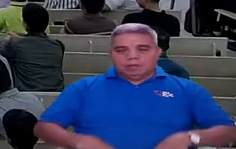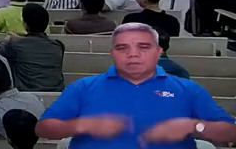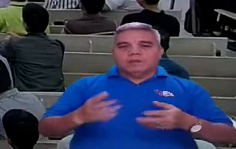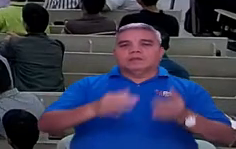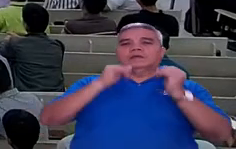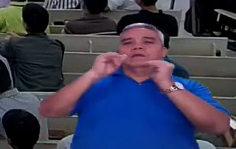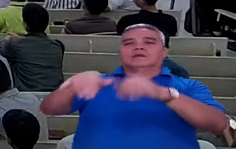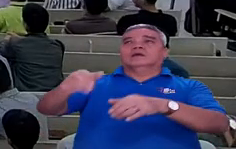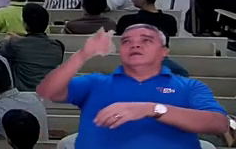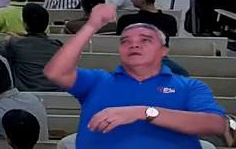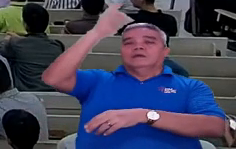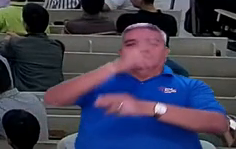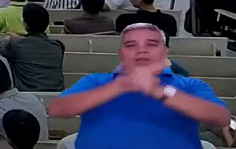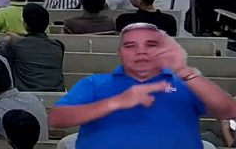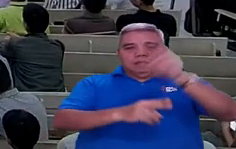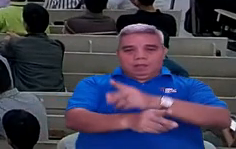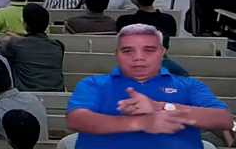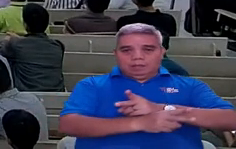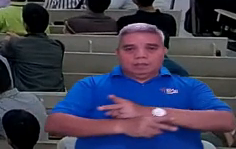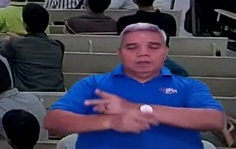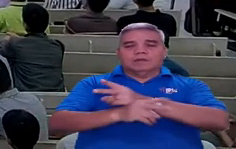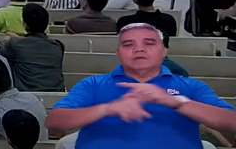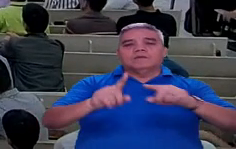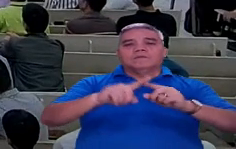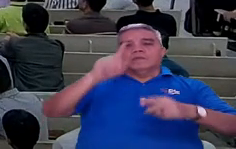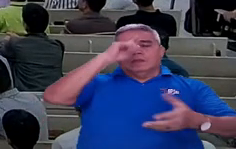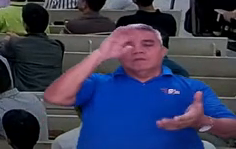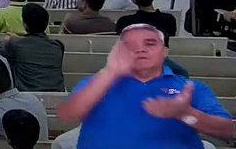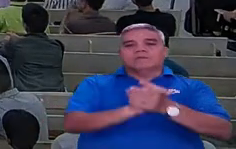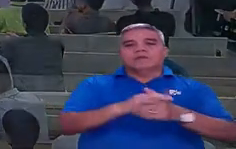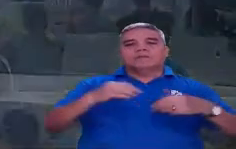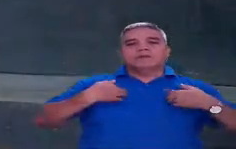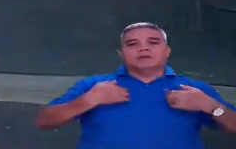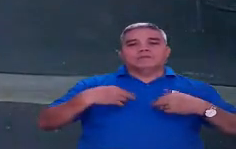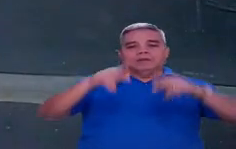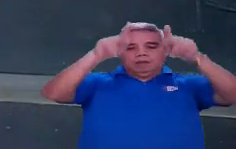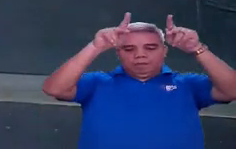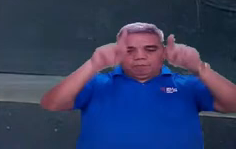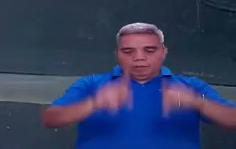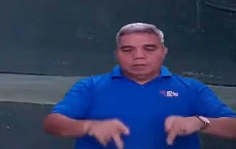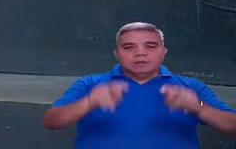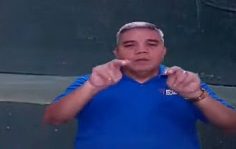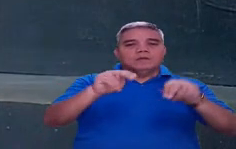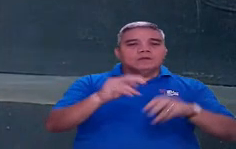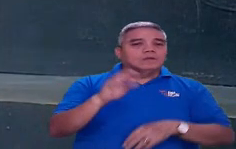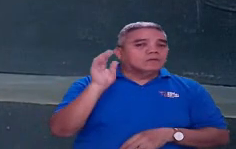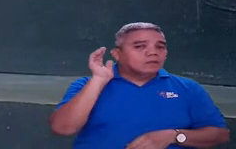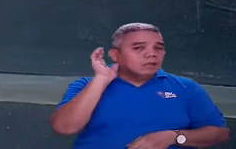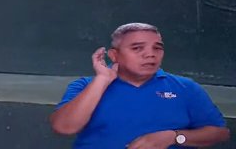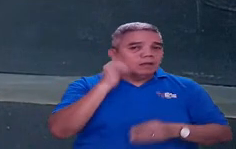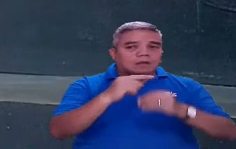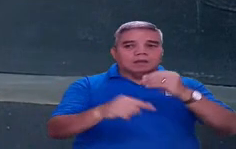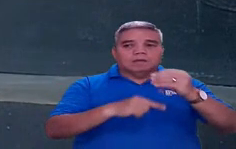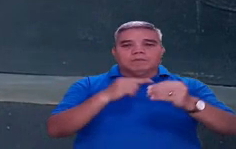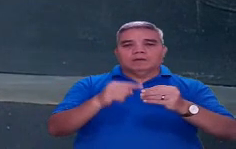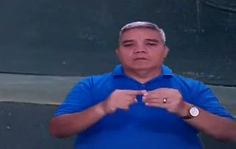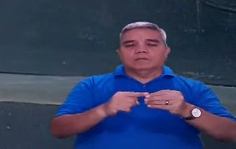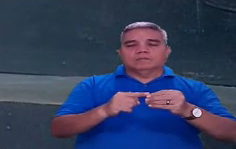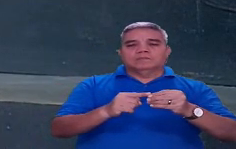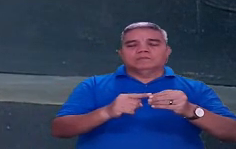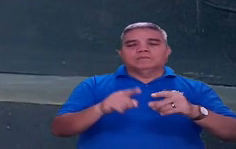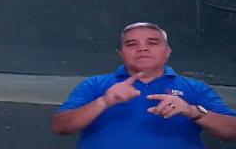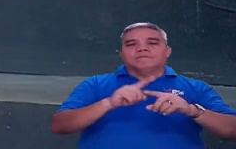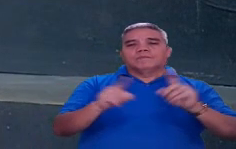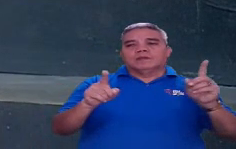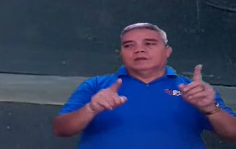placed in His hand. And I believe also that there is a person that needs to hear about